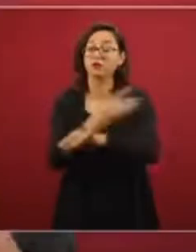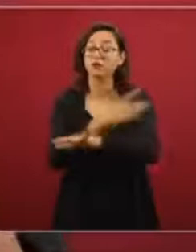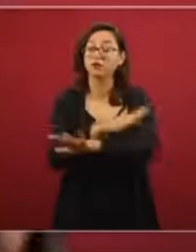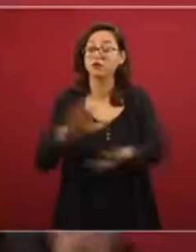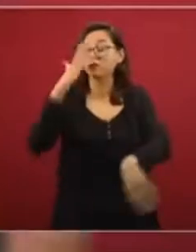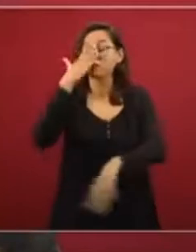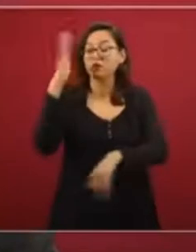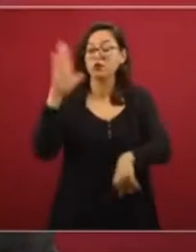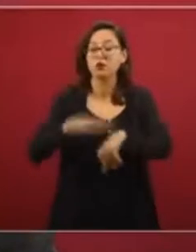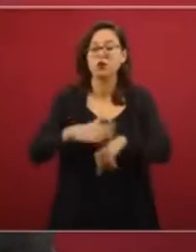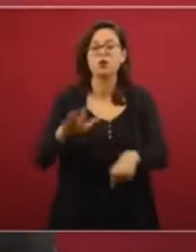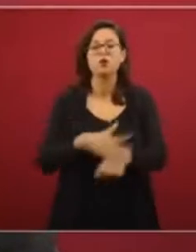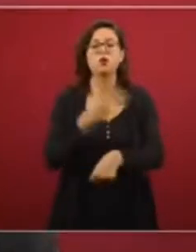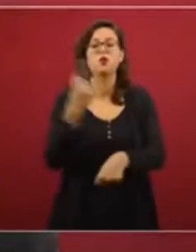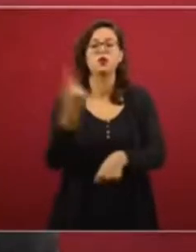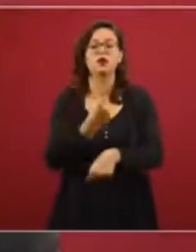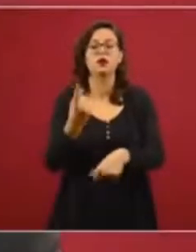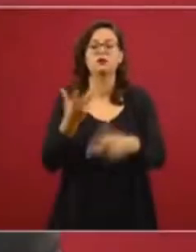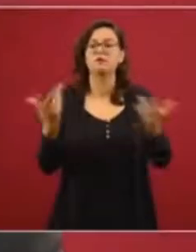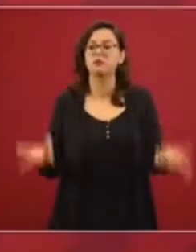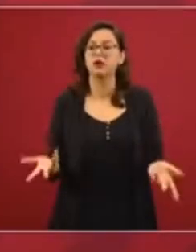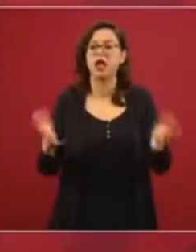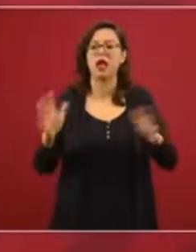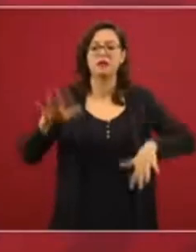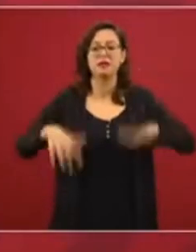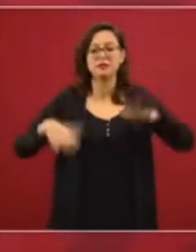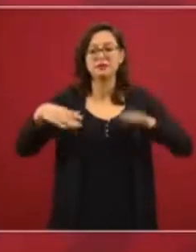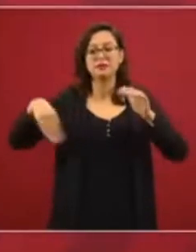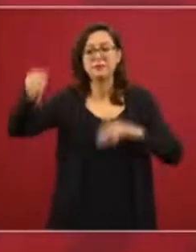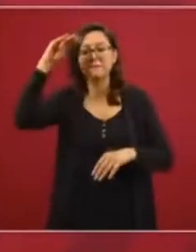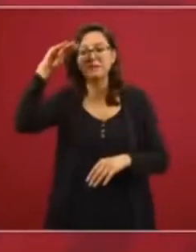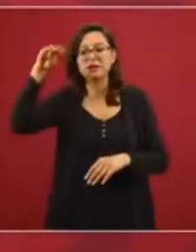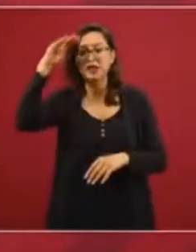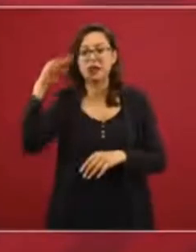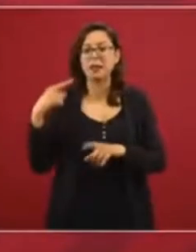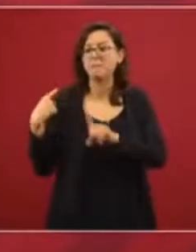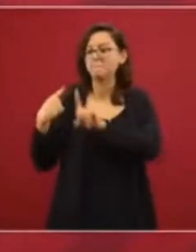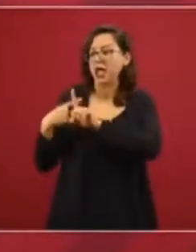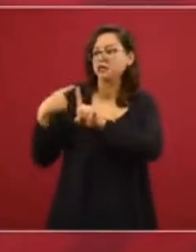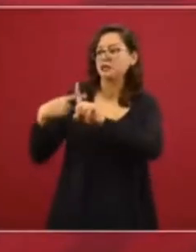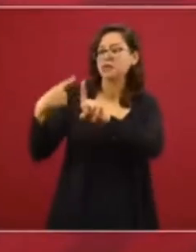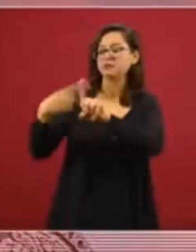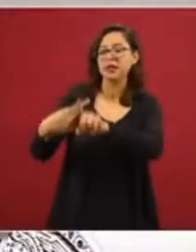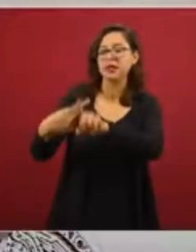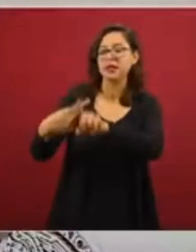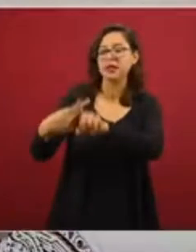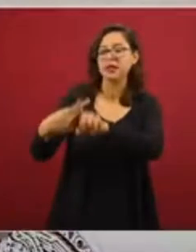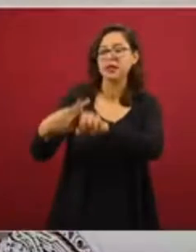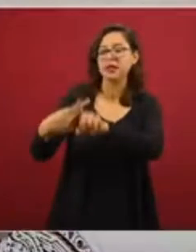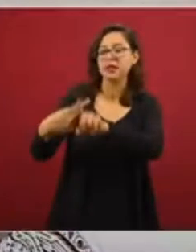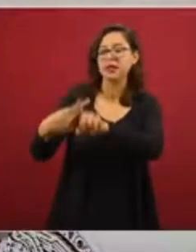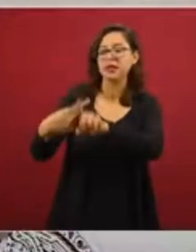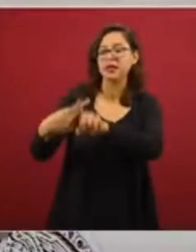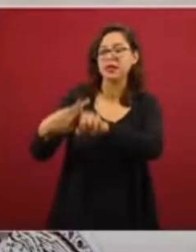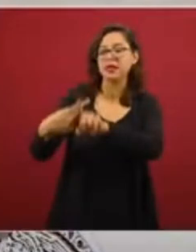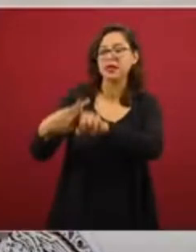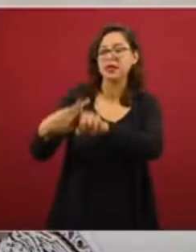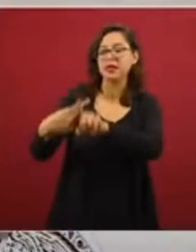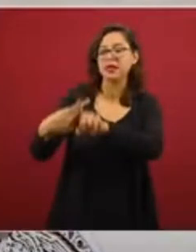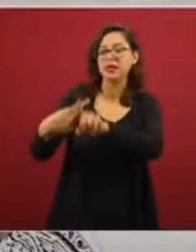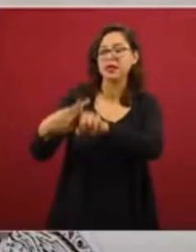la narrativa pública existe esta idea de sumar los casos desde el inicio de la epidemia. And so in